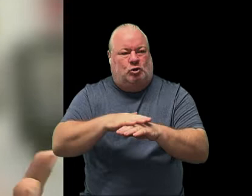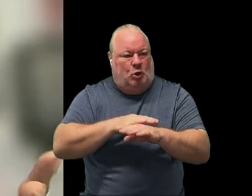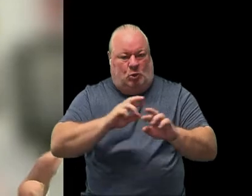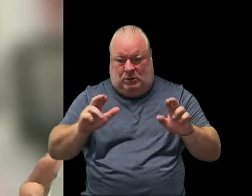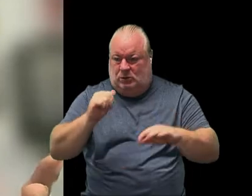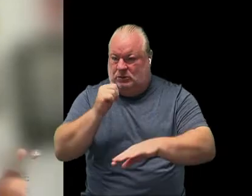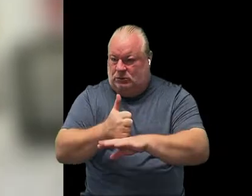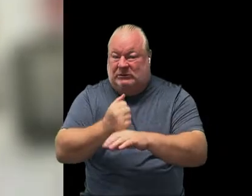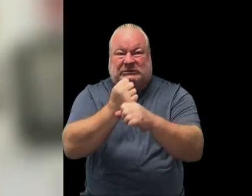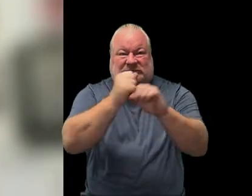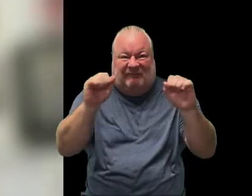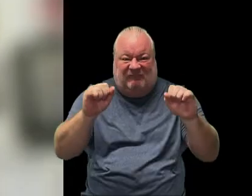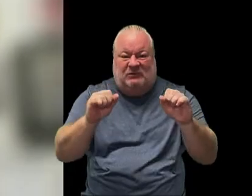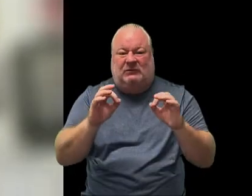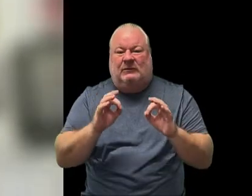safe,